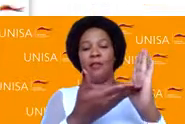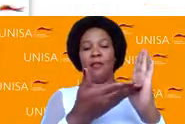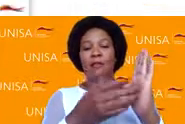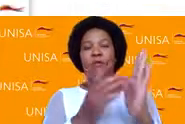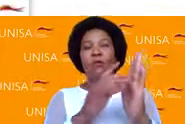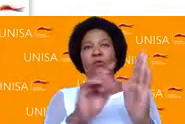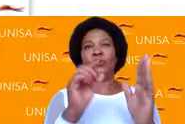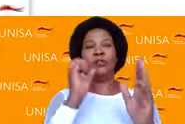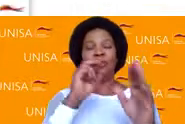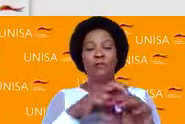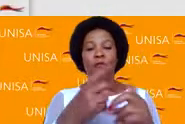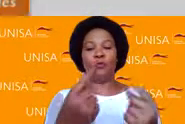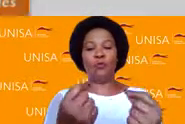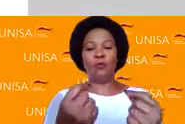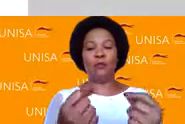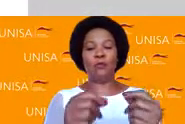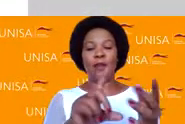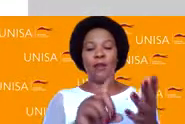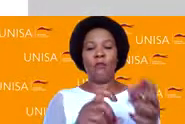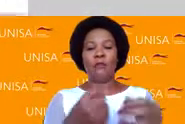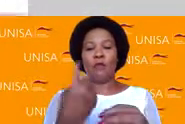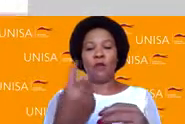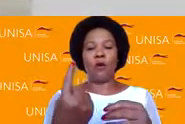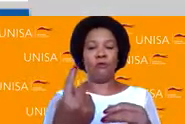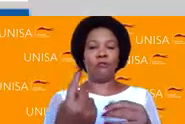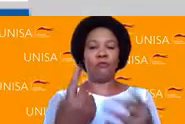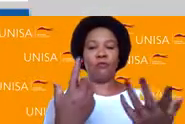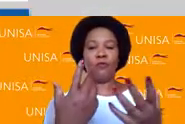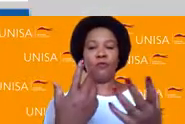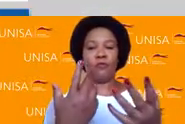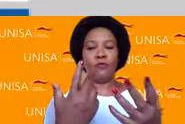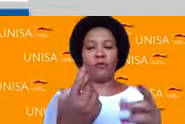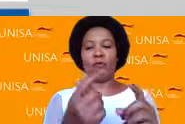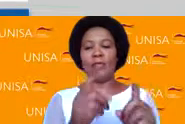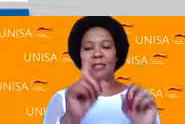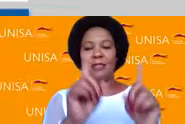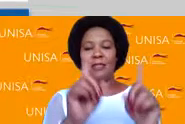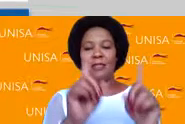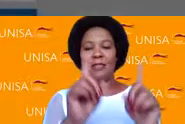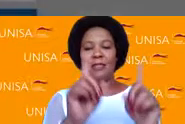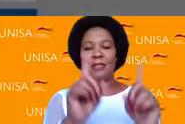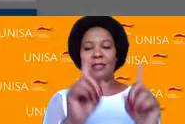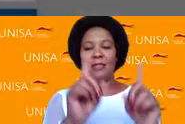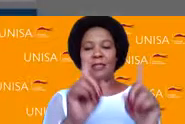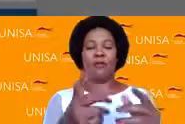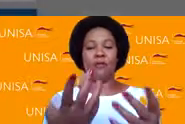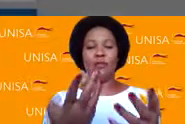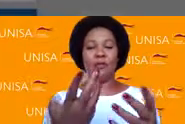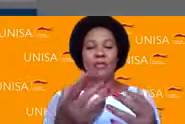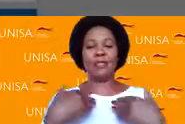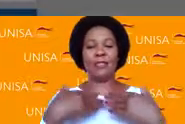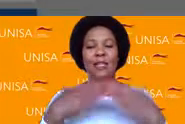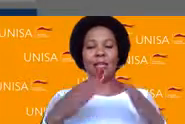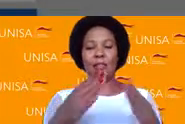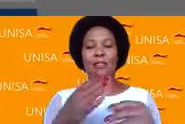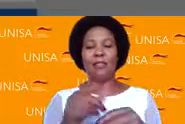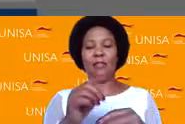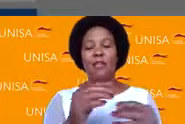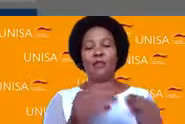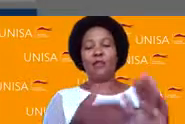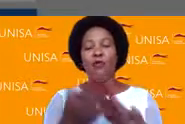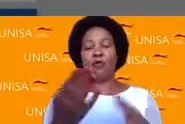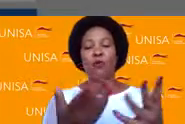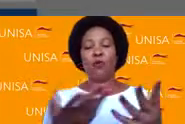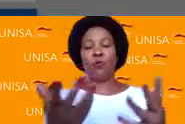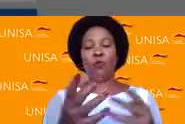do is click on one of the tiles and then click on getting started. And this will take you through all